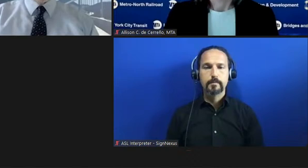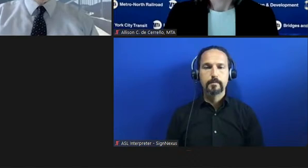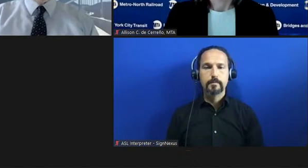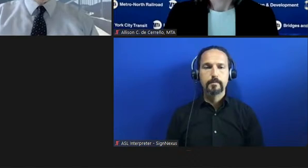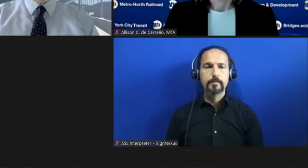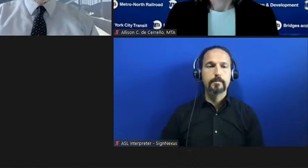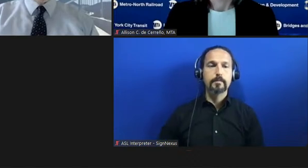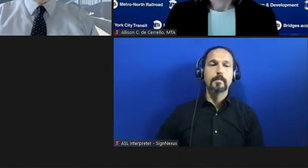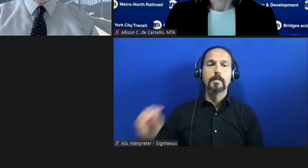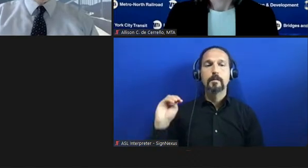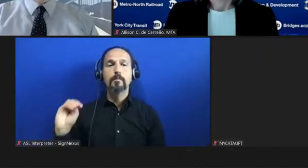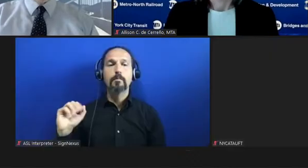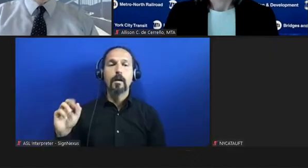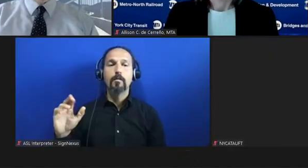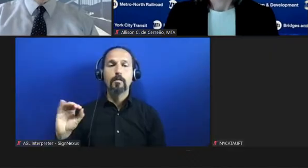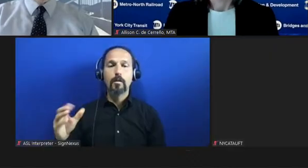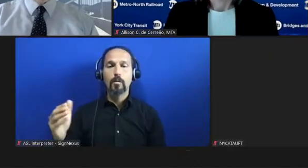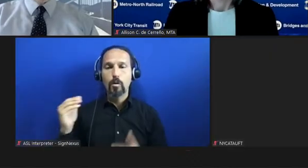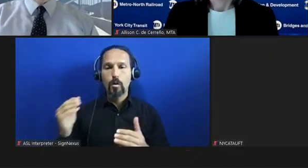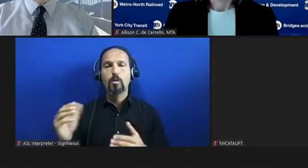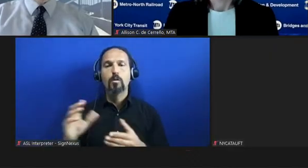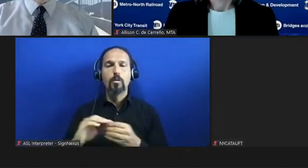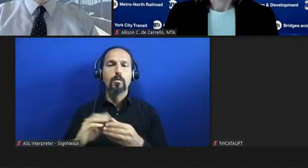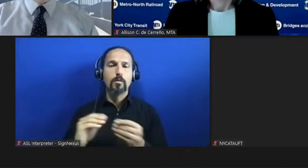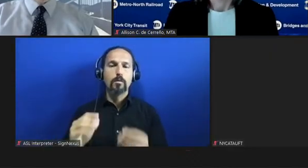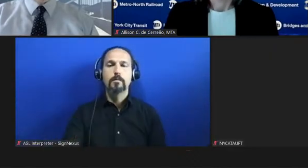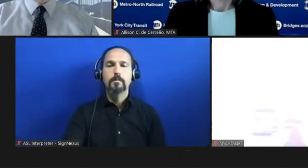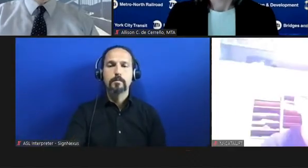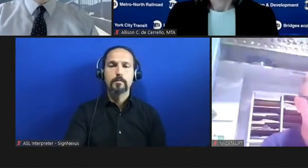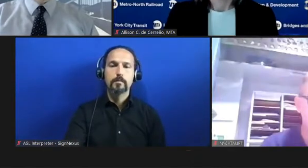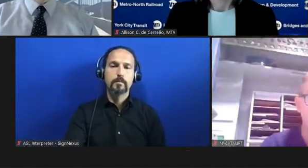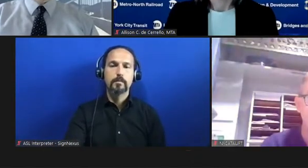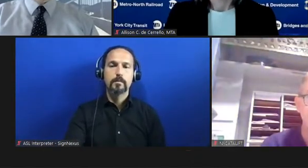Mario you may unmute yourself and begin your remarks